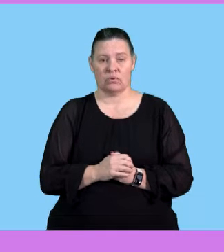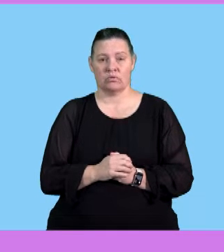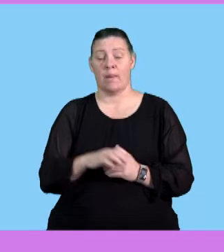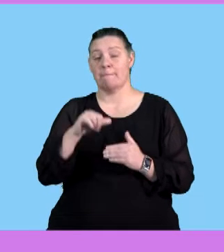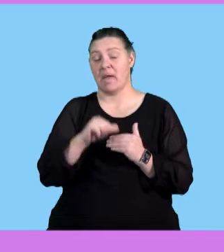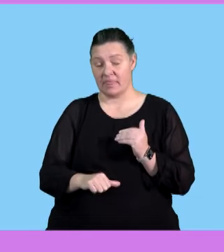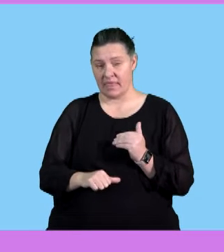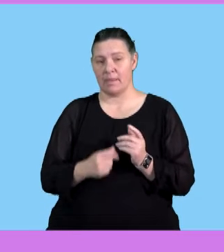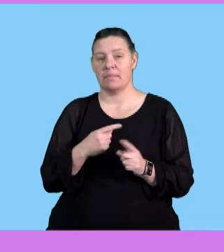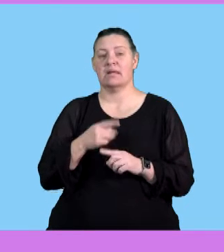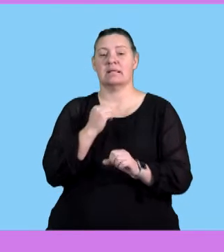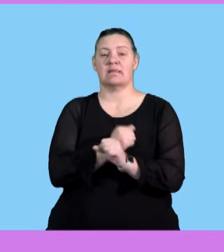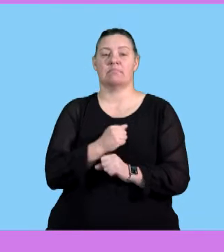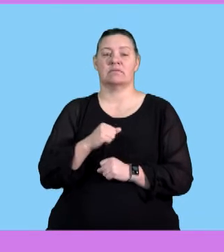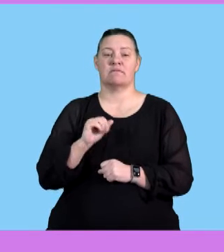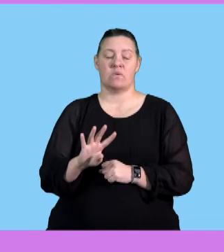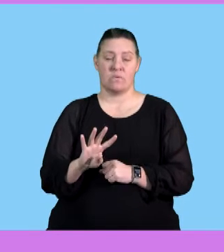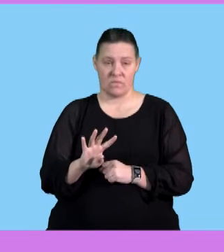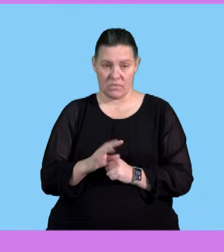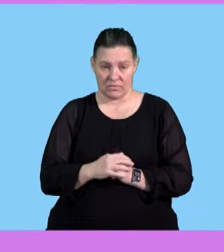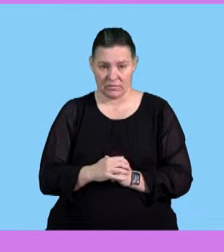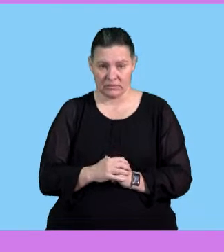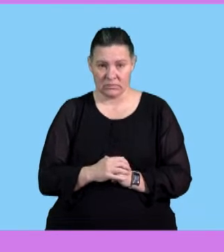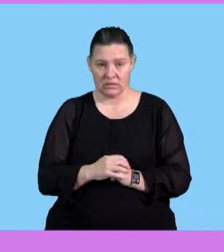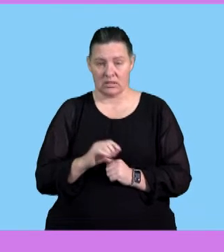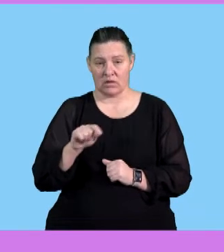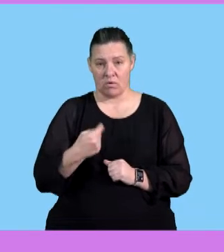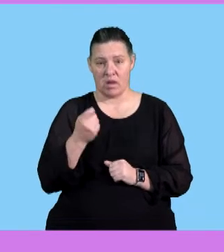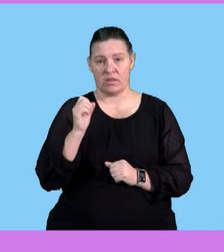And then to make it a month, we times by